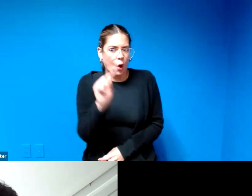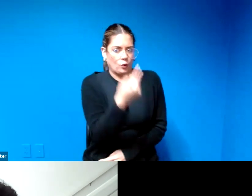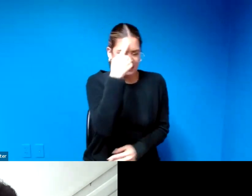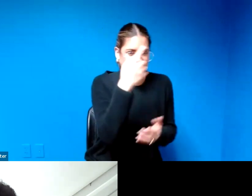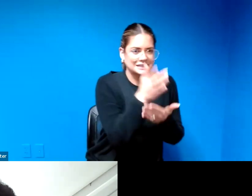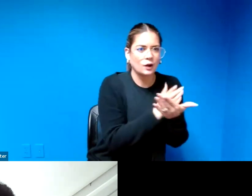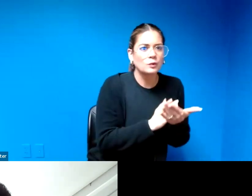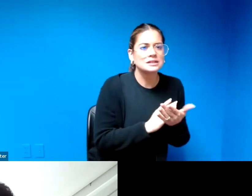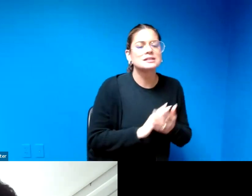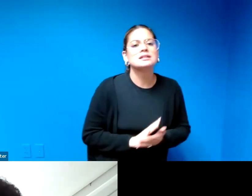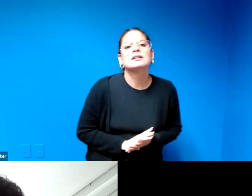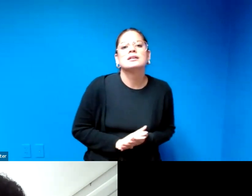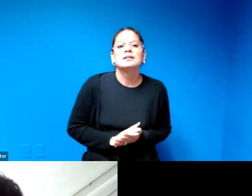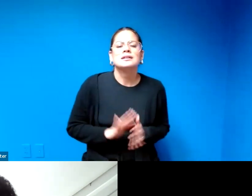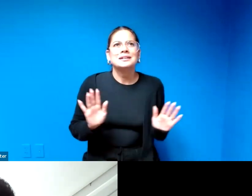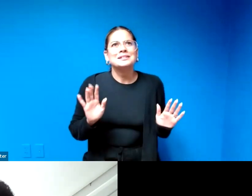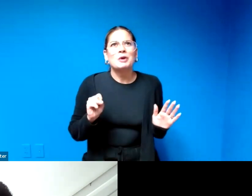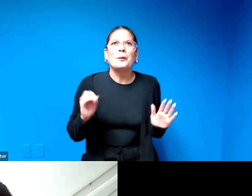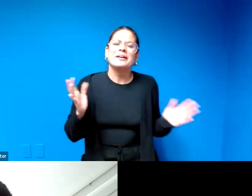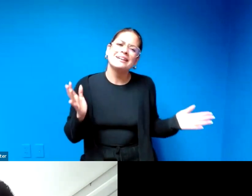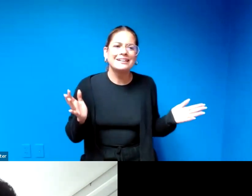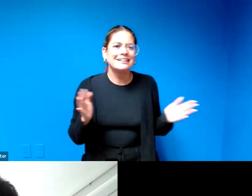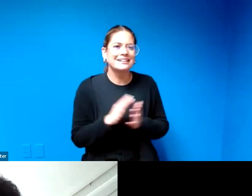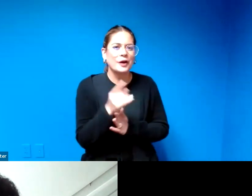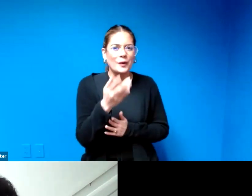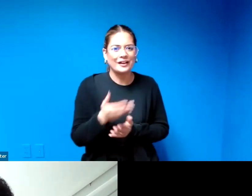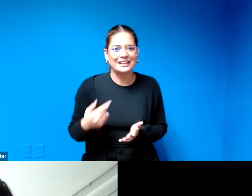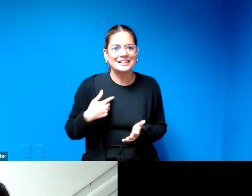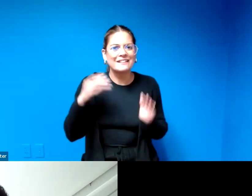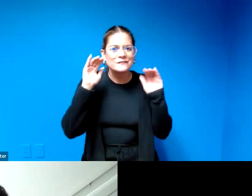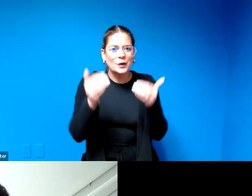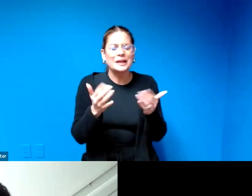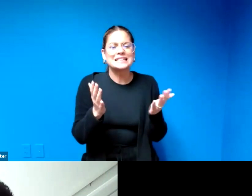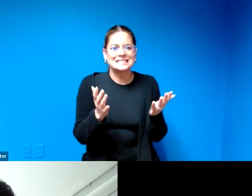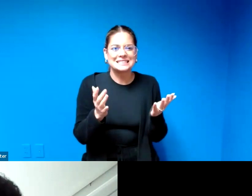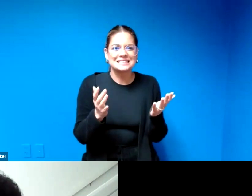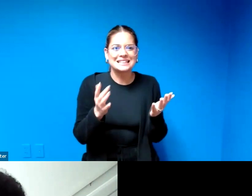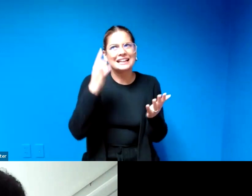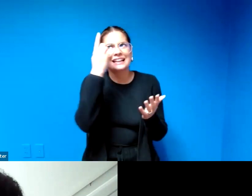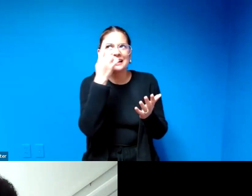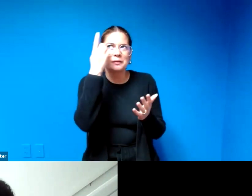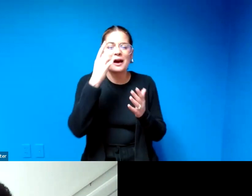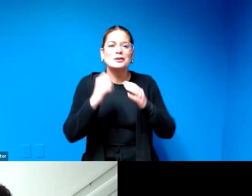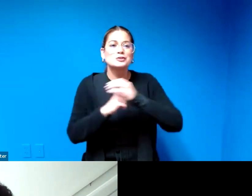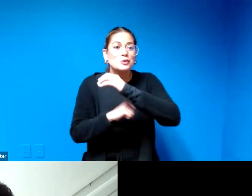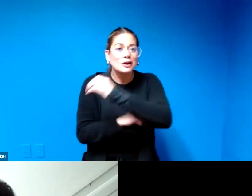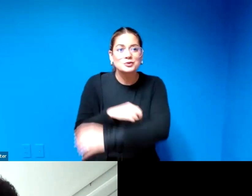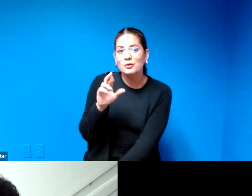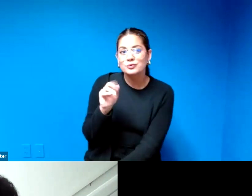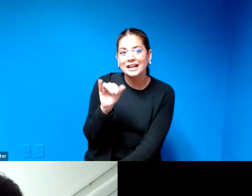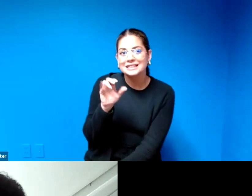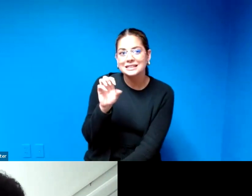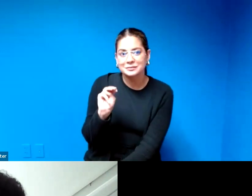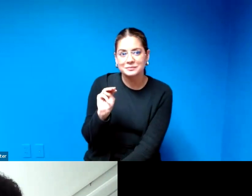thinking about, so one of the things I spend so much time thinking about structural racism, and one of